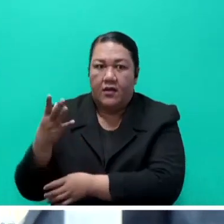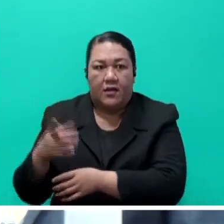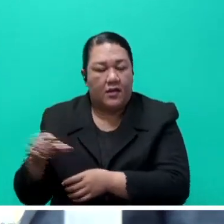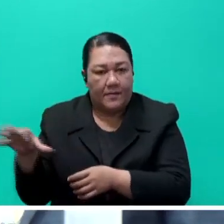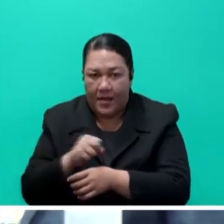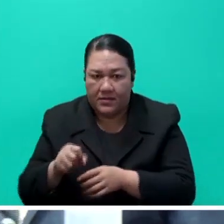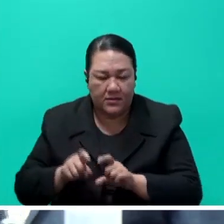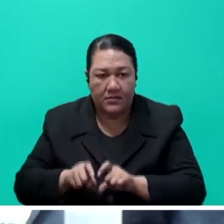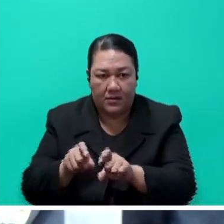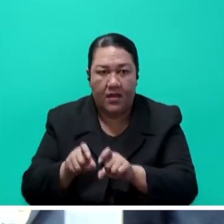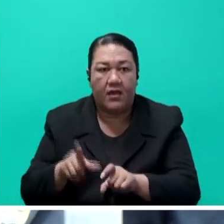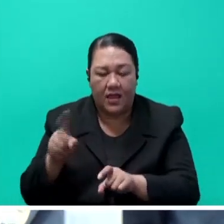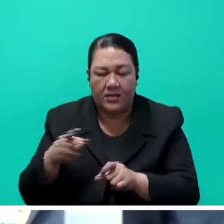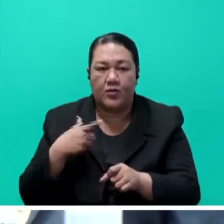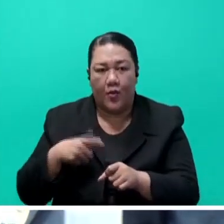To reduce the hours